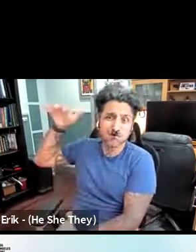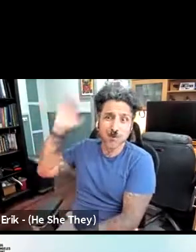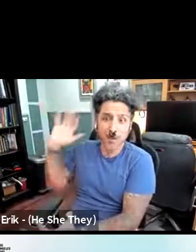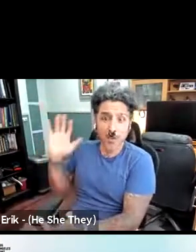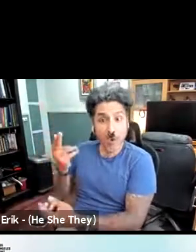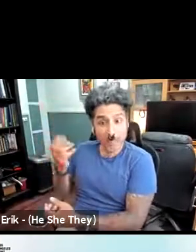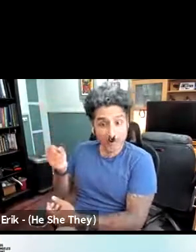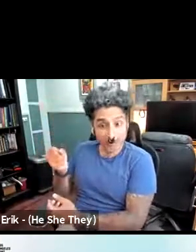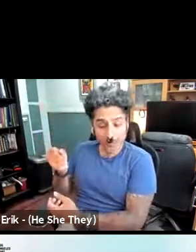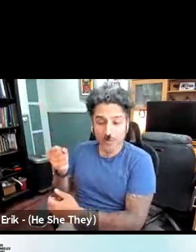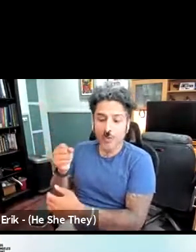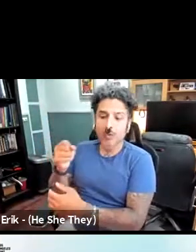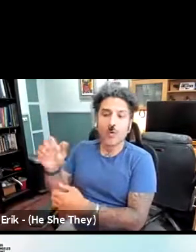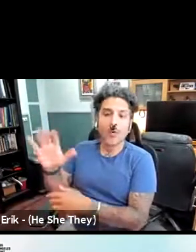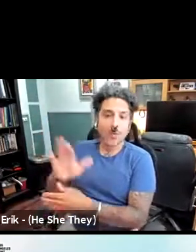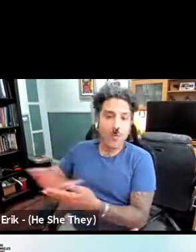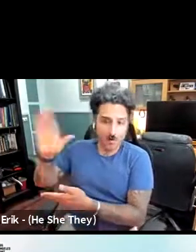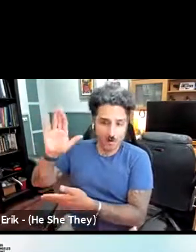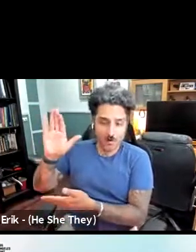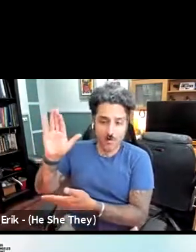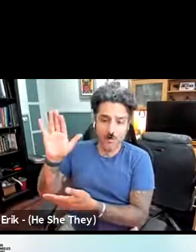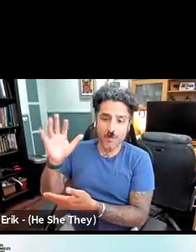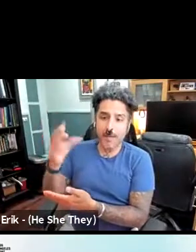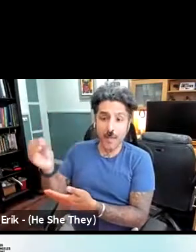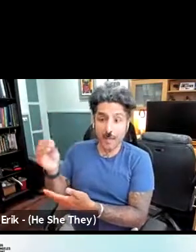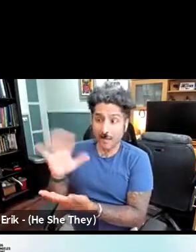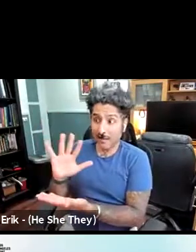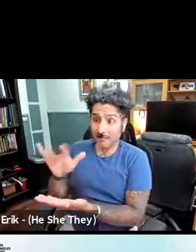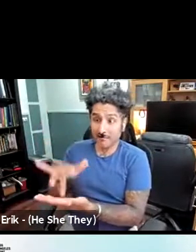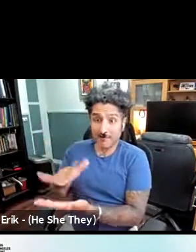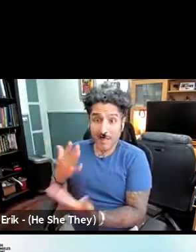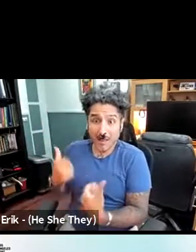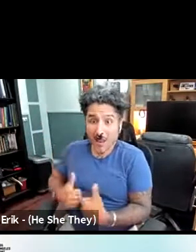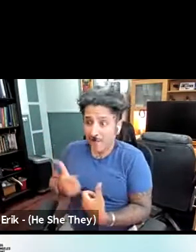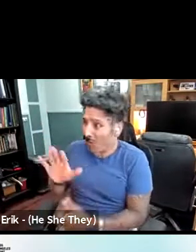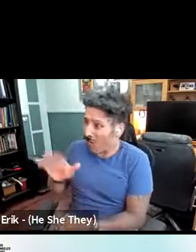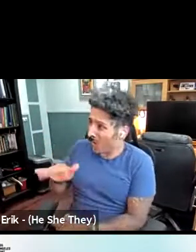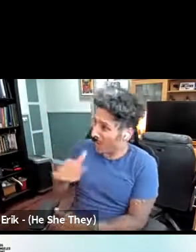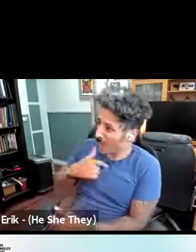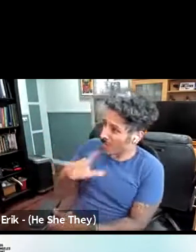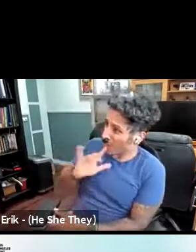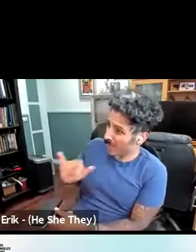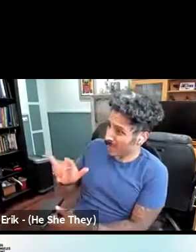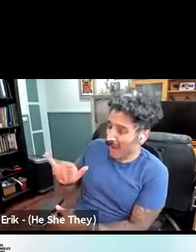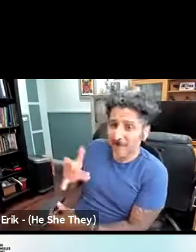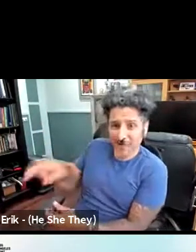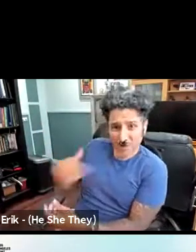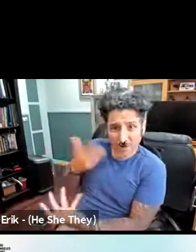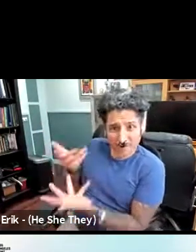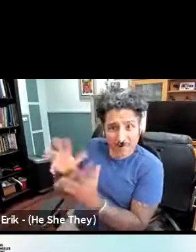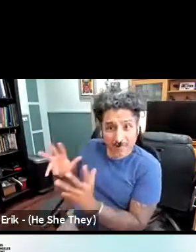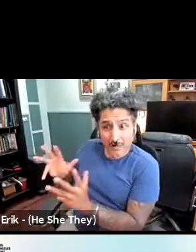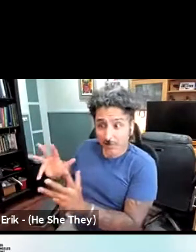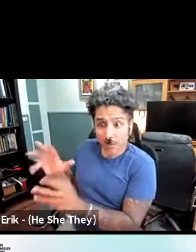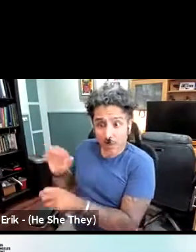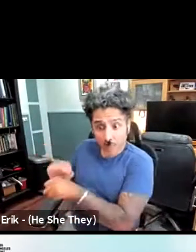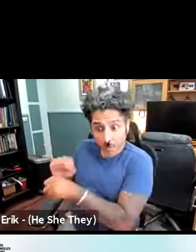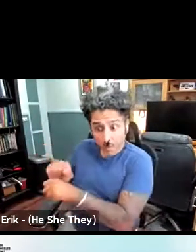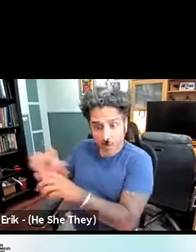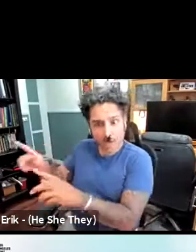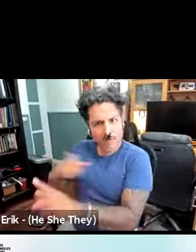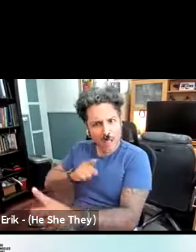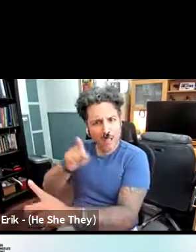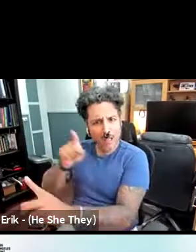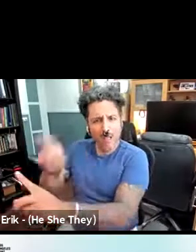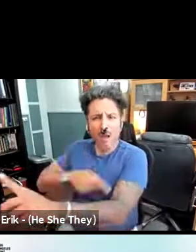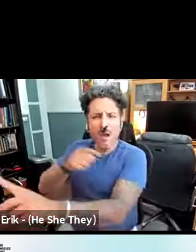school, college, and midlife, I was like, hold up, you're only 25 and this is what you put down already? You have a long way to go,